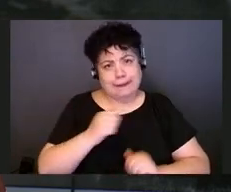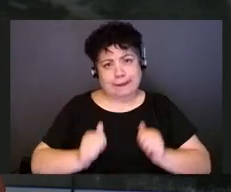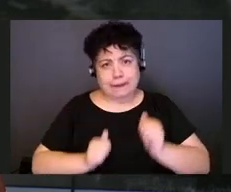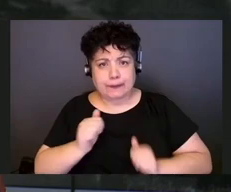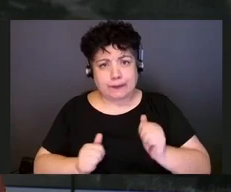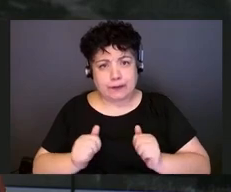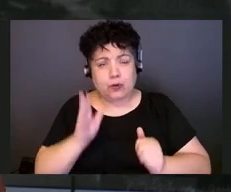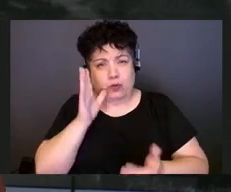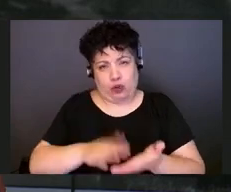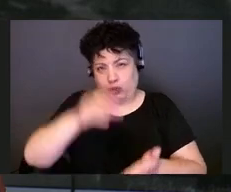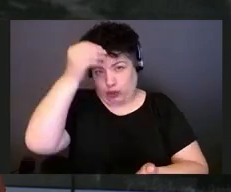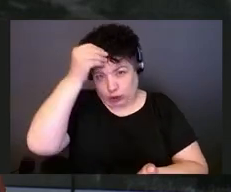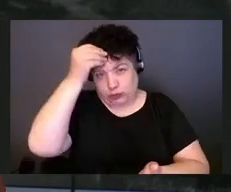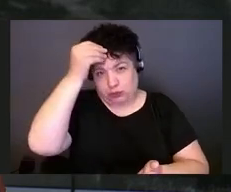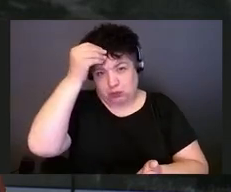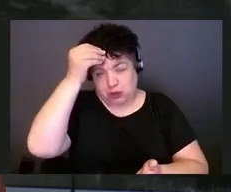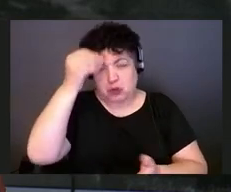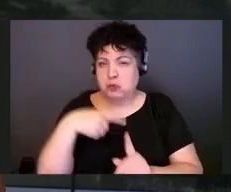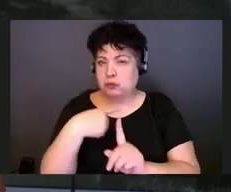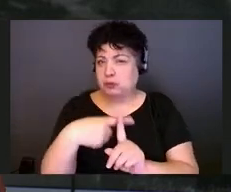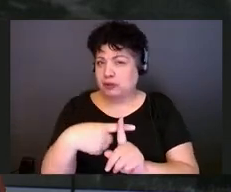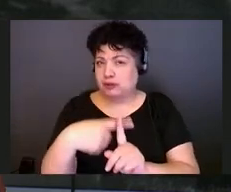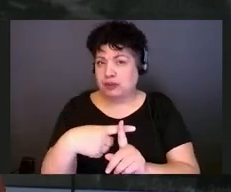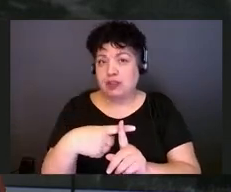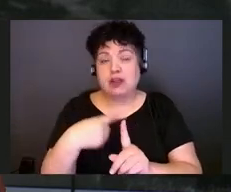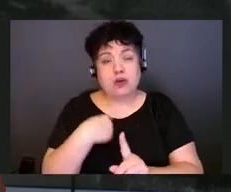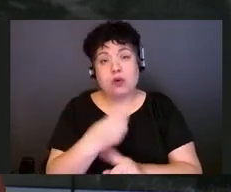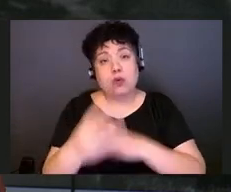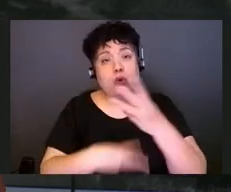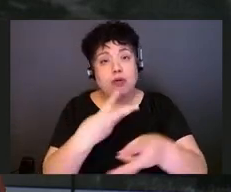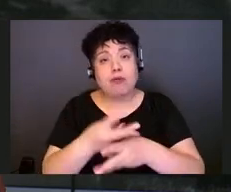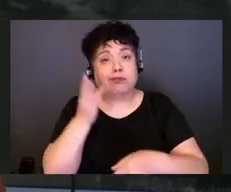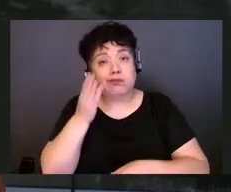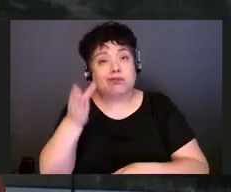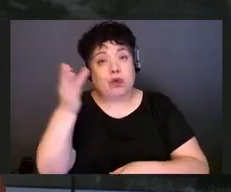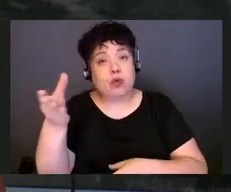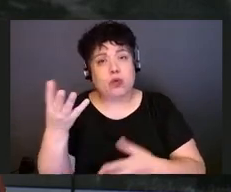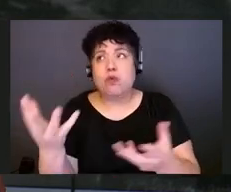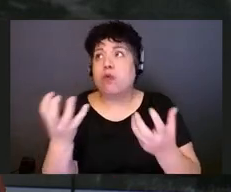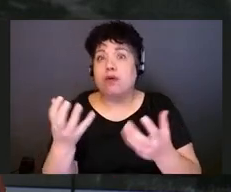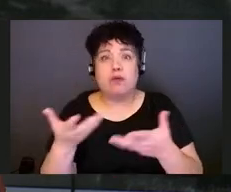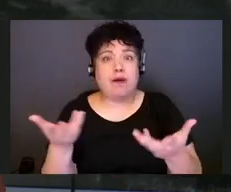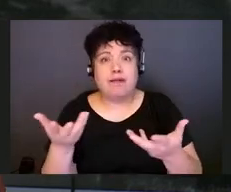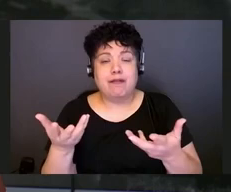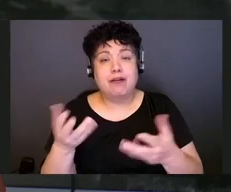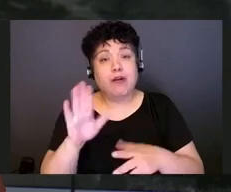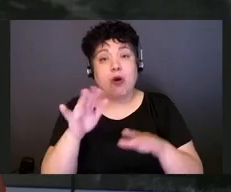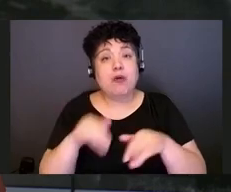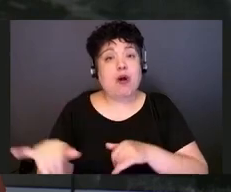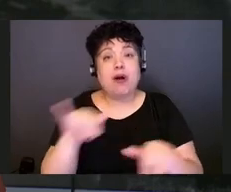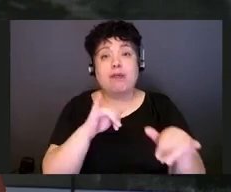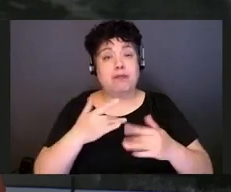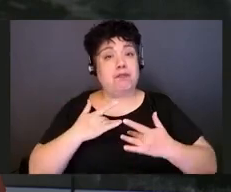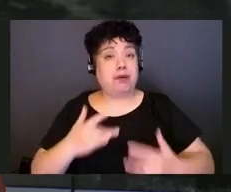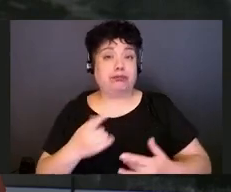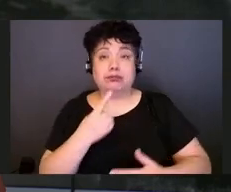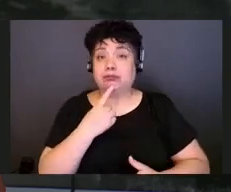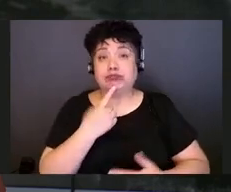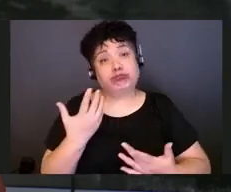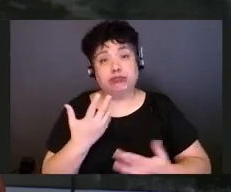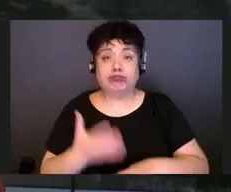best. What do we want the world to be tomorrow? The common answer would be a better